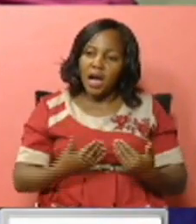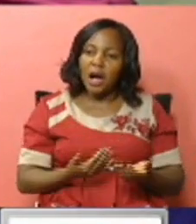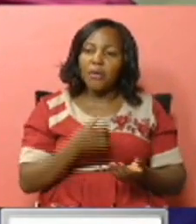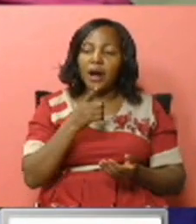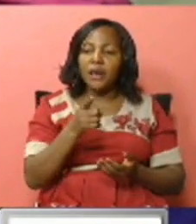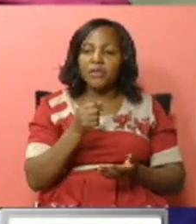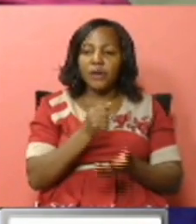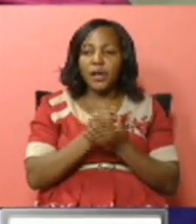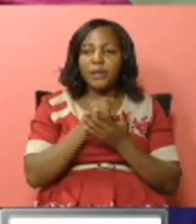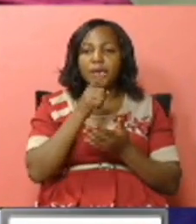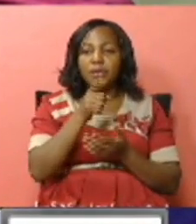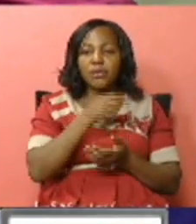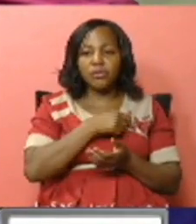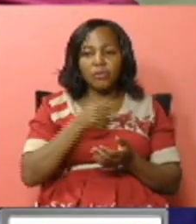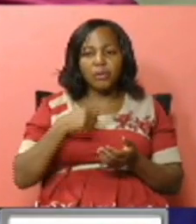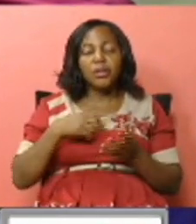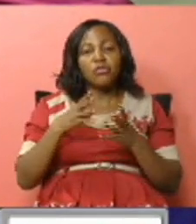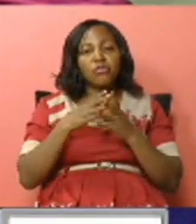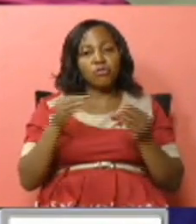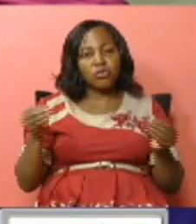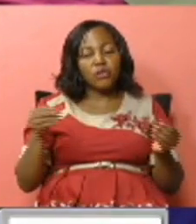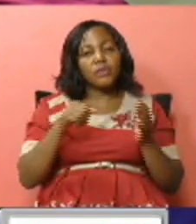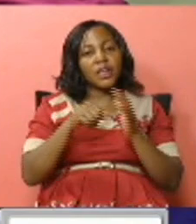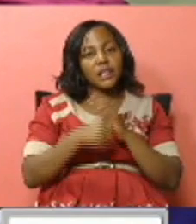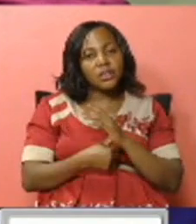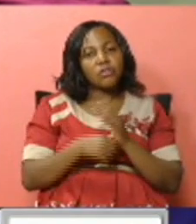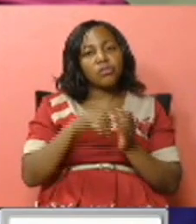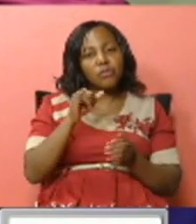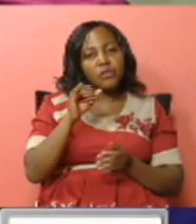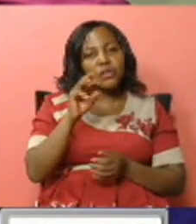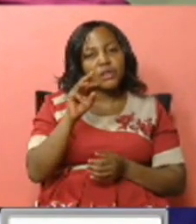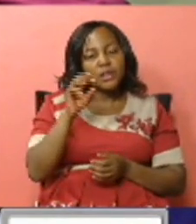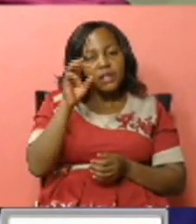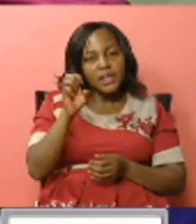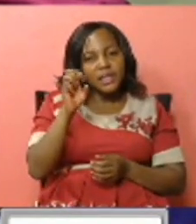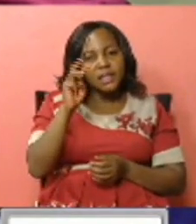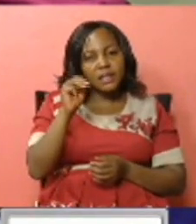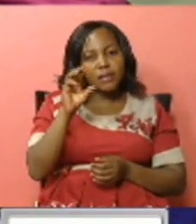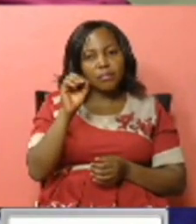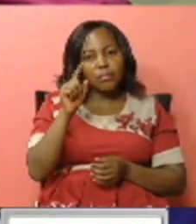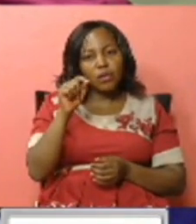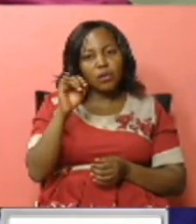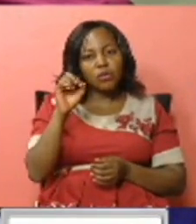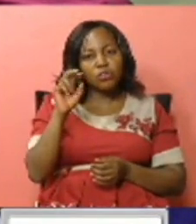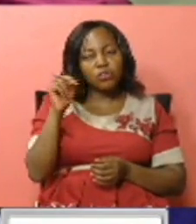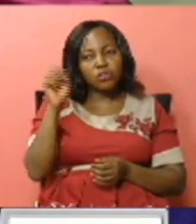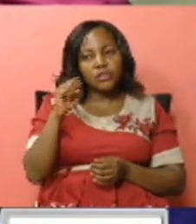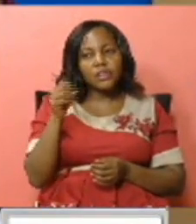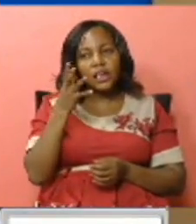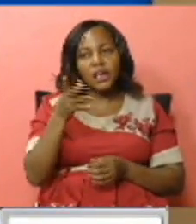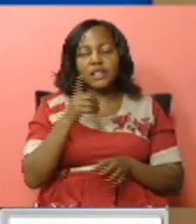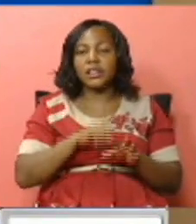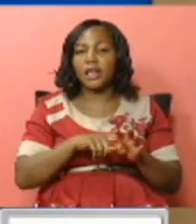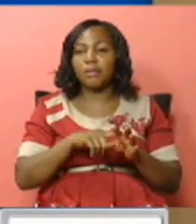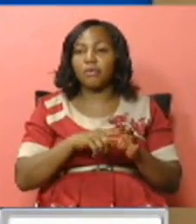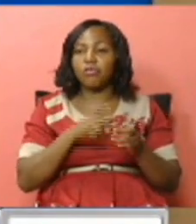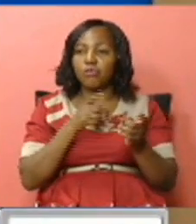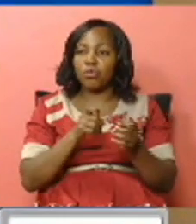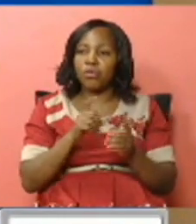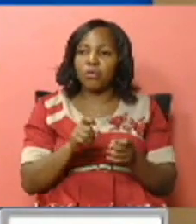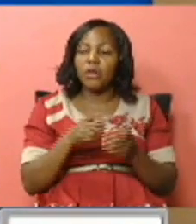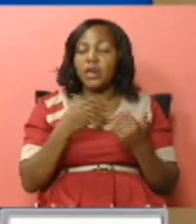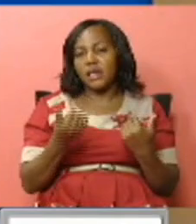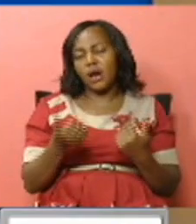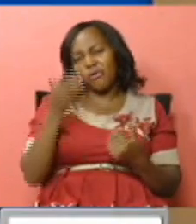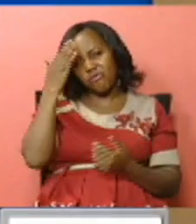helping them deal with them emotional pain or emotional heartaches that they faced during the war? Yeah, we're partnering because